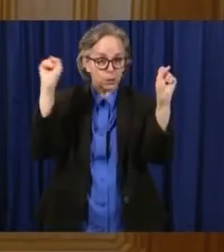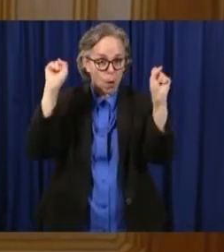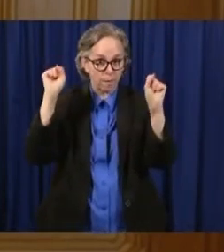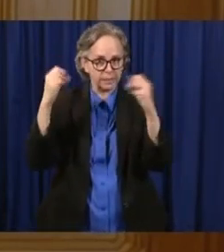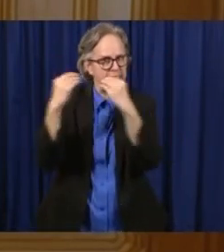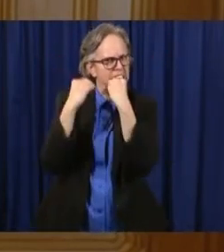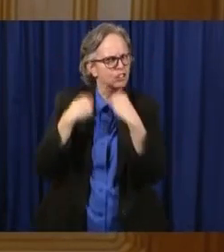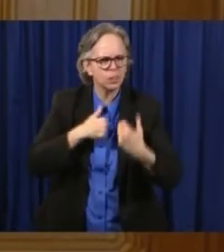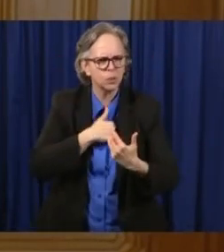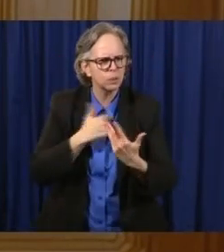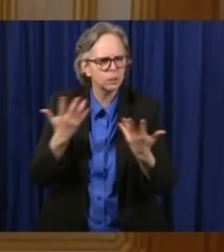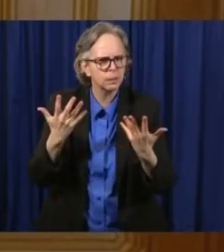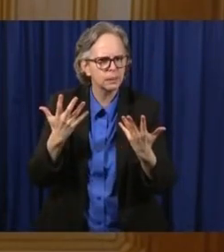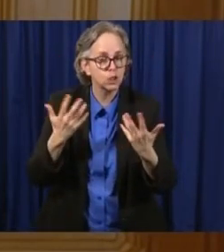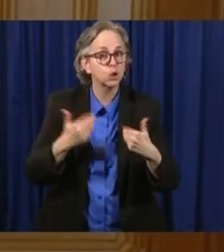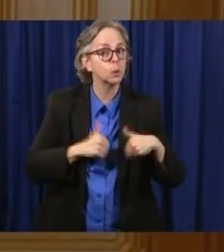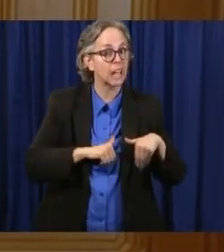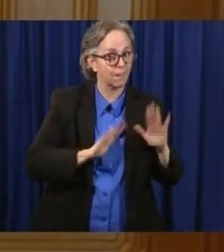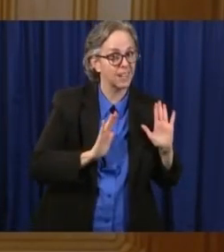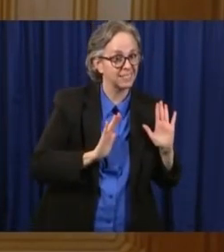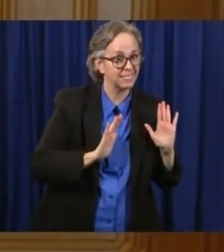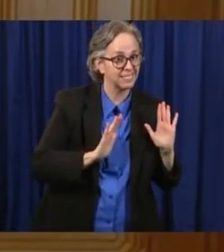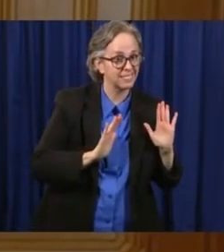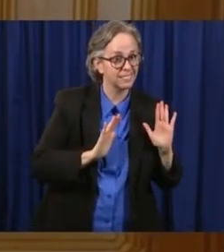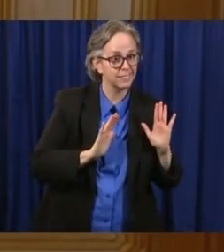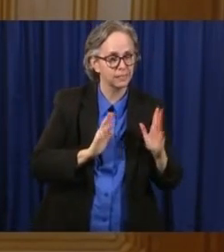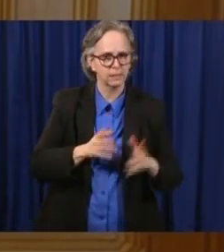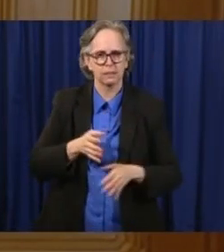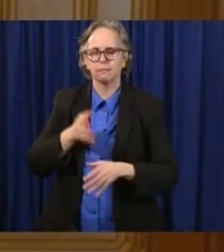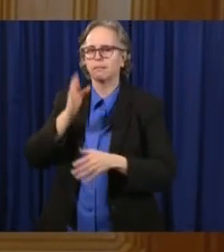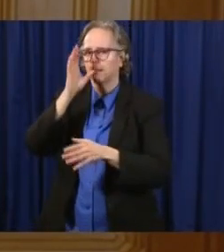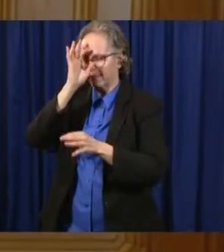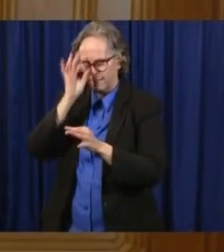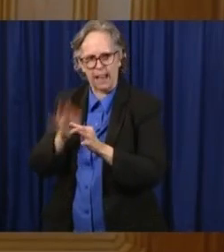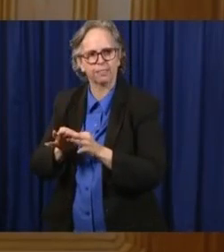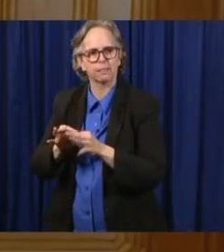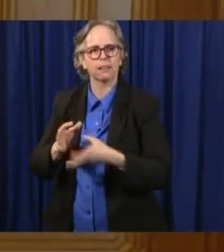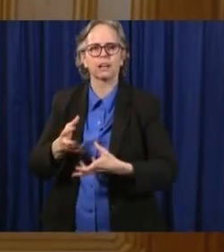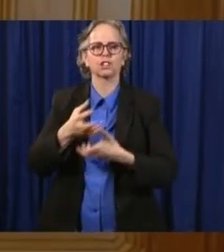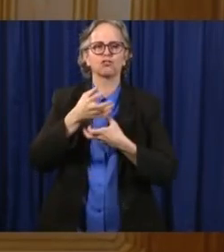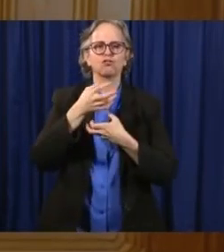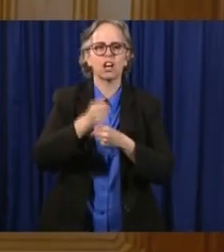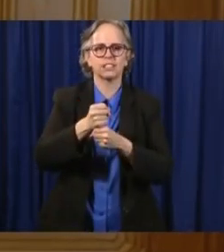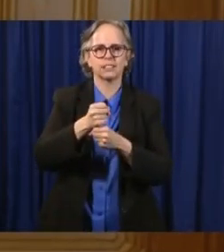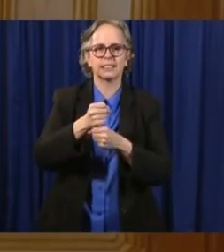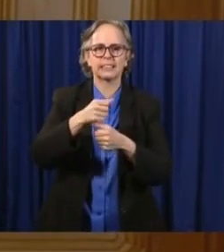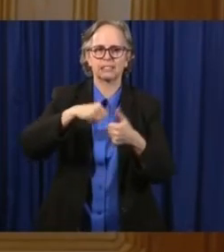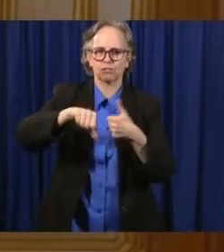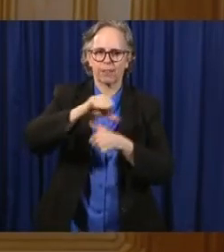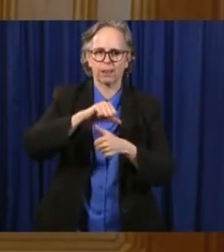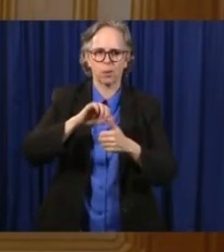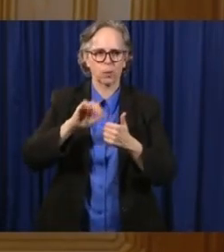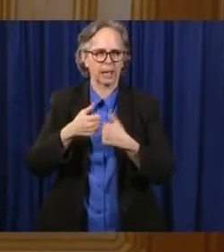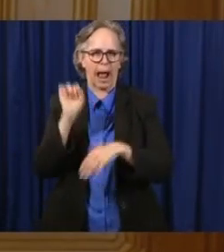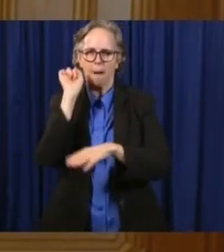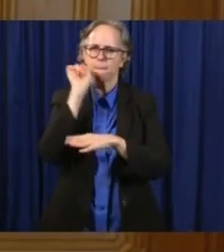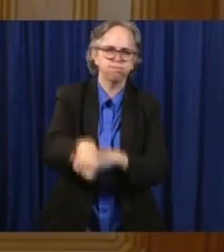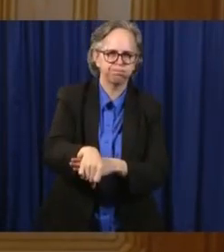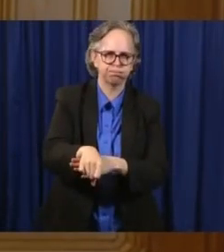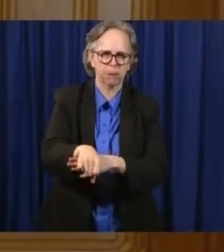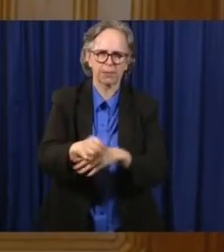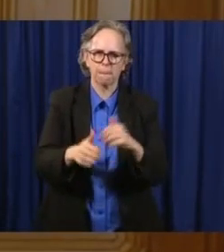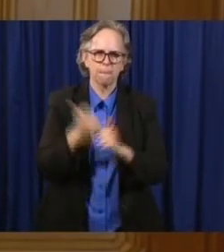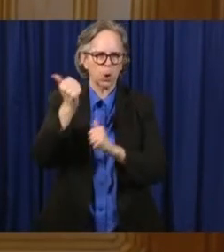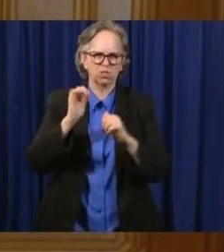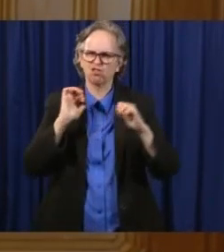with faith, trust in each other, we can overcome even the most challenging